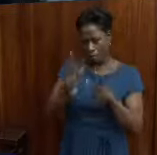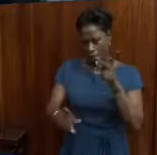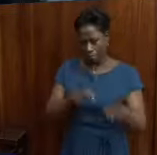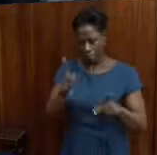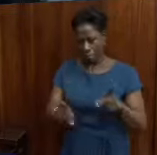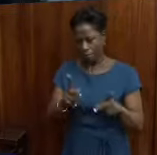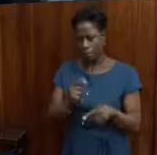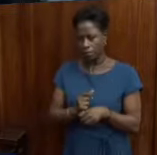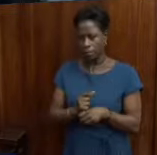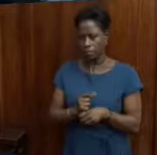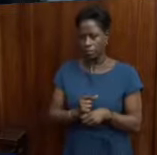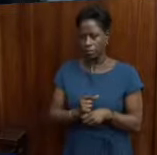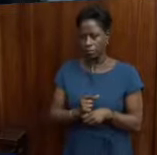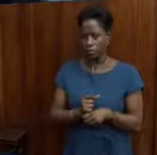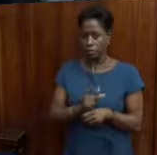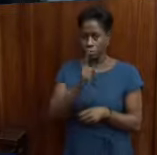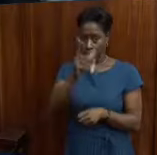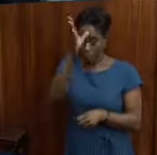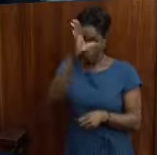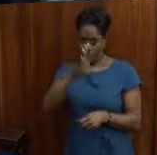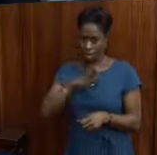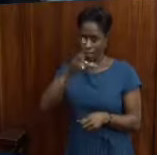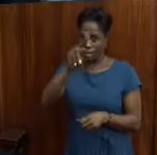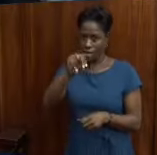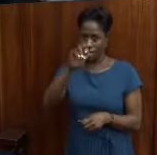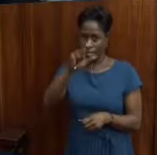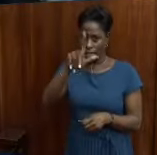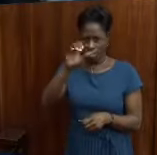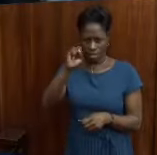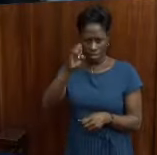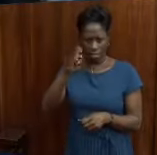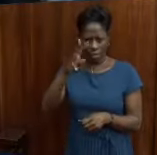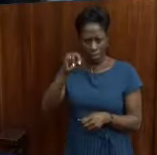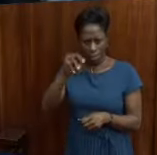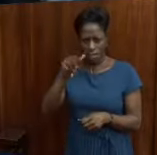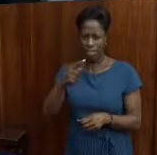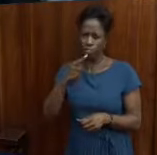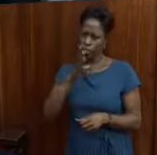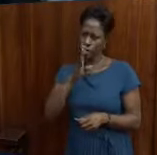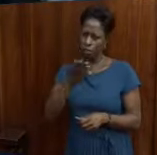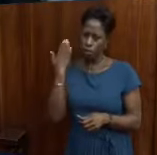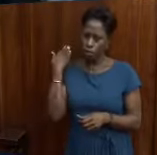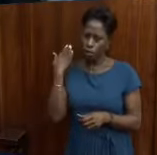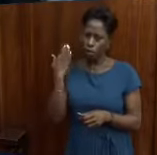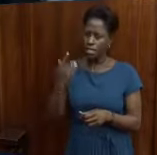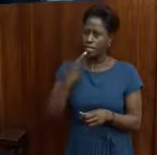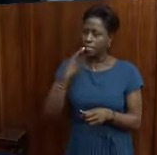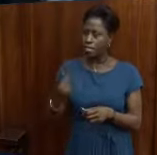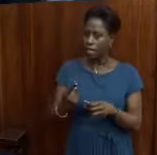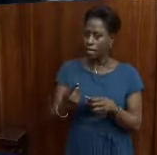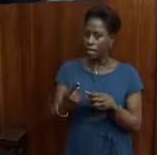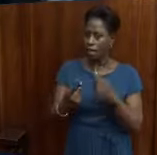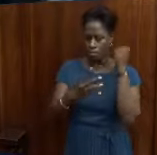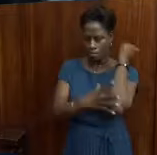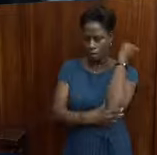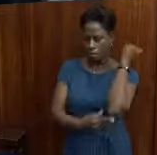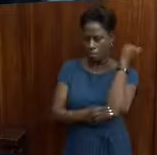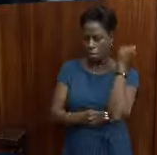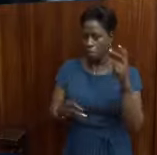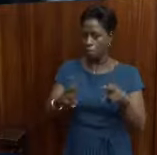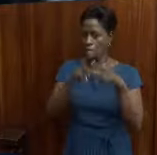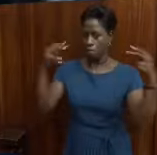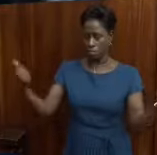midst. Nelson Mandela's observation remains true today, as it was then, that poverty remains the greatest challenge